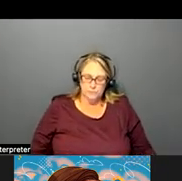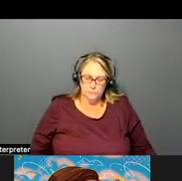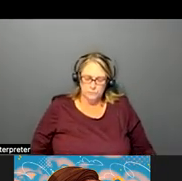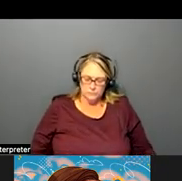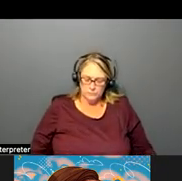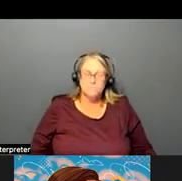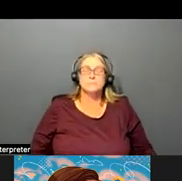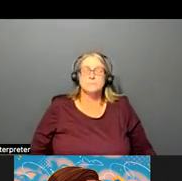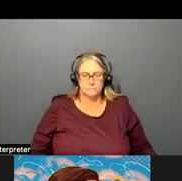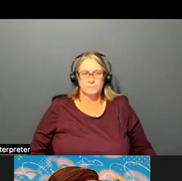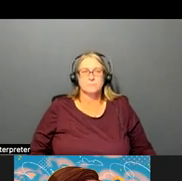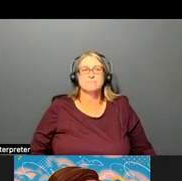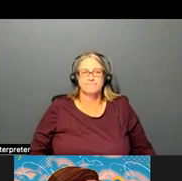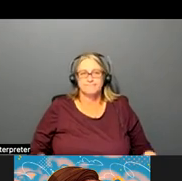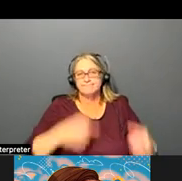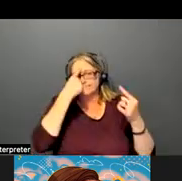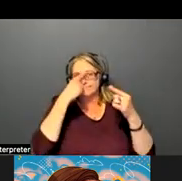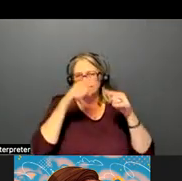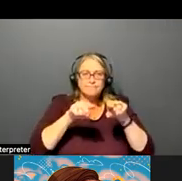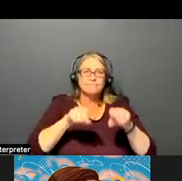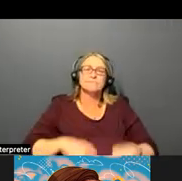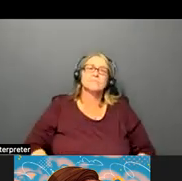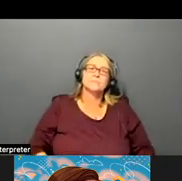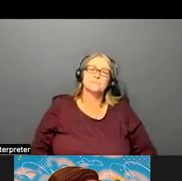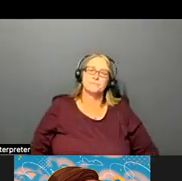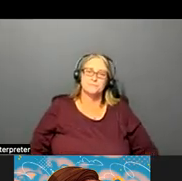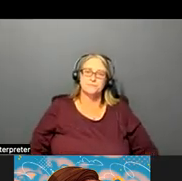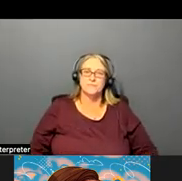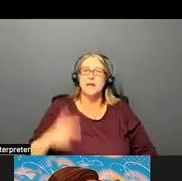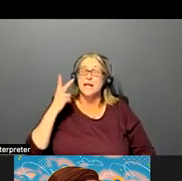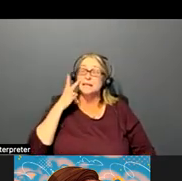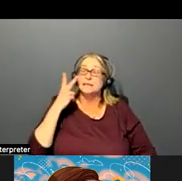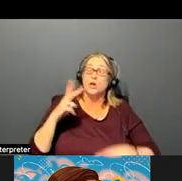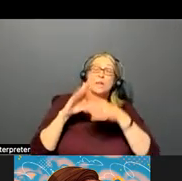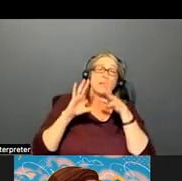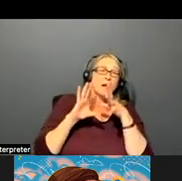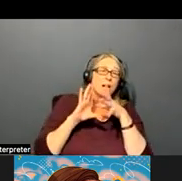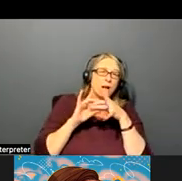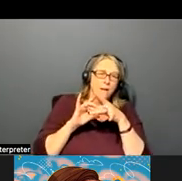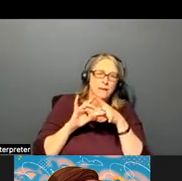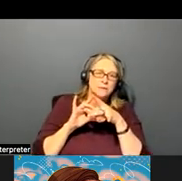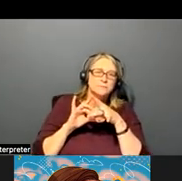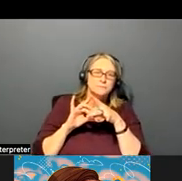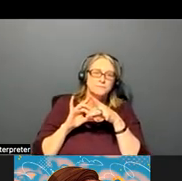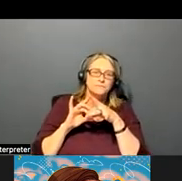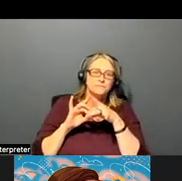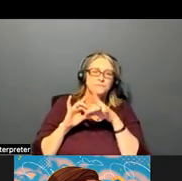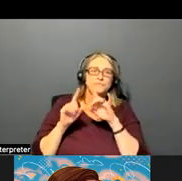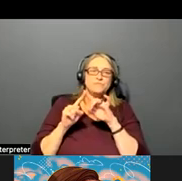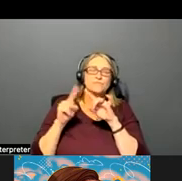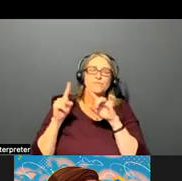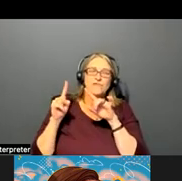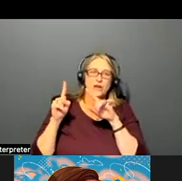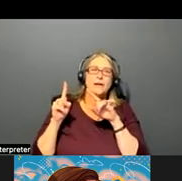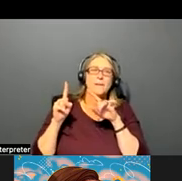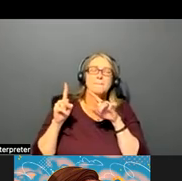I agree, Carol. I think, and I saw someone's comment in the chat, I think it is very mirroring to what